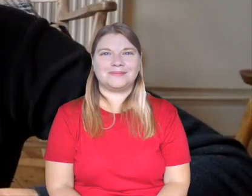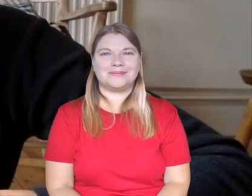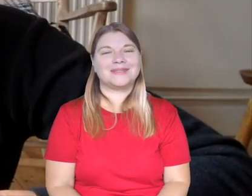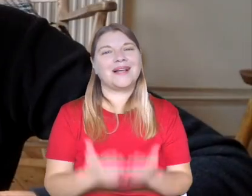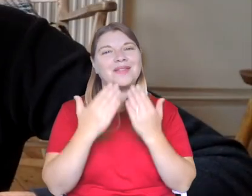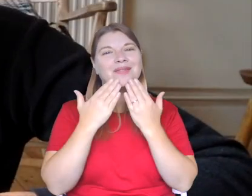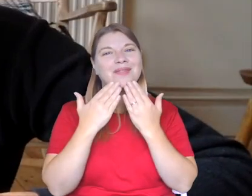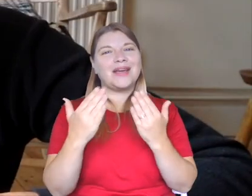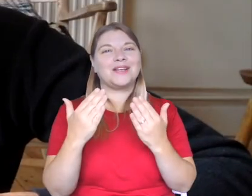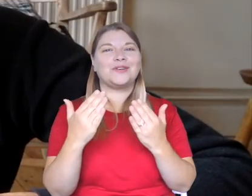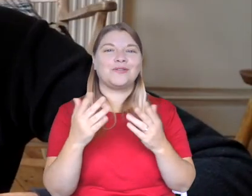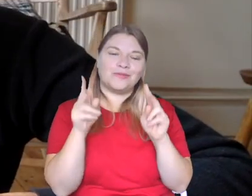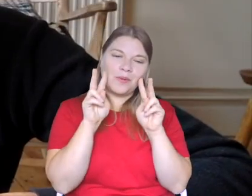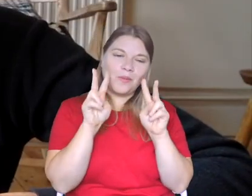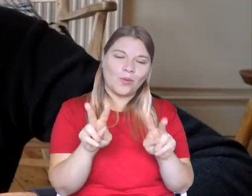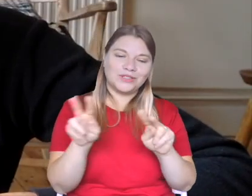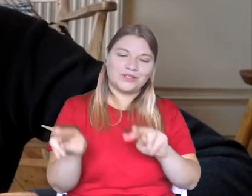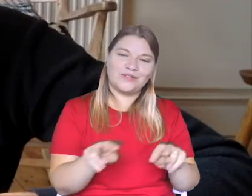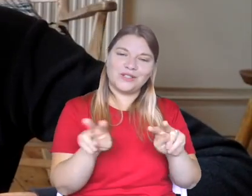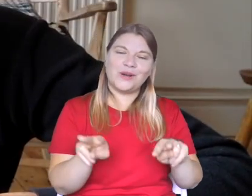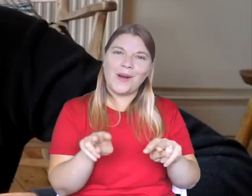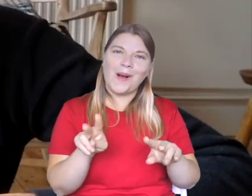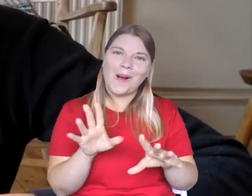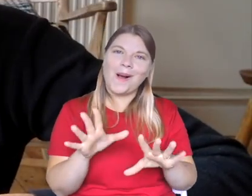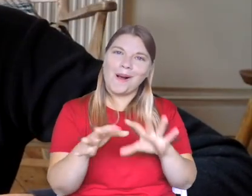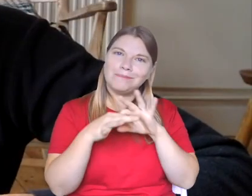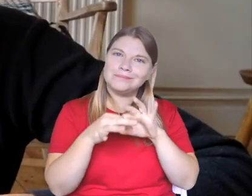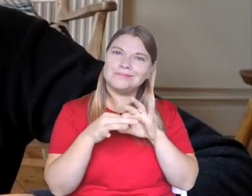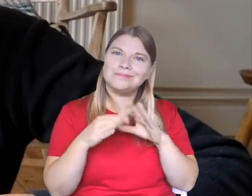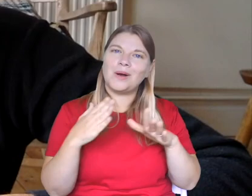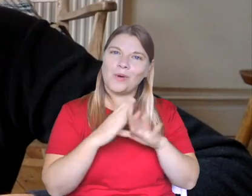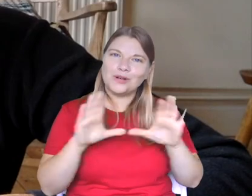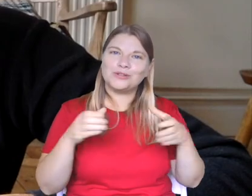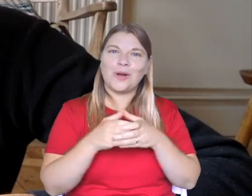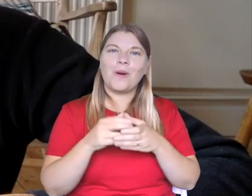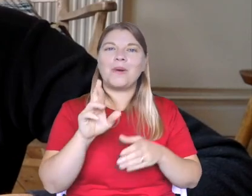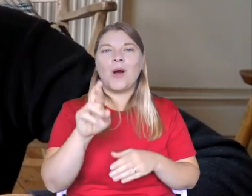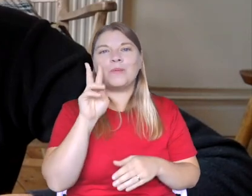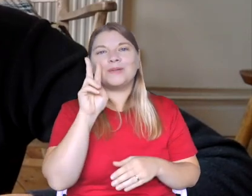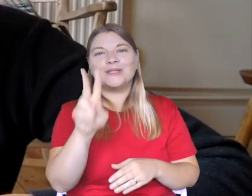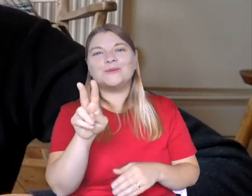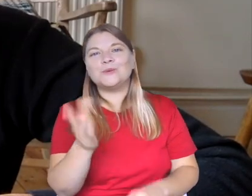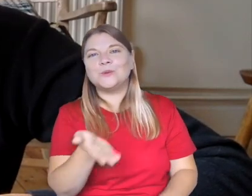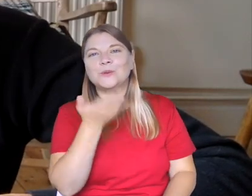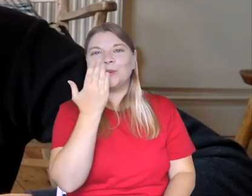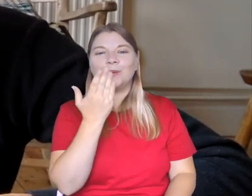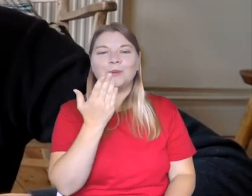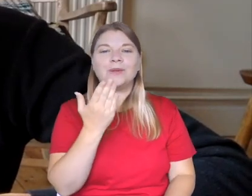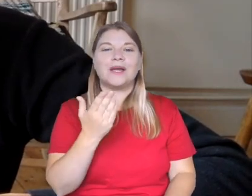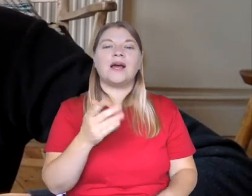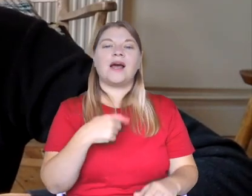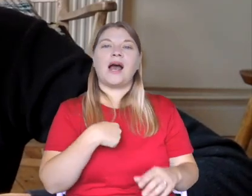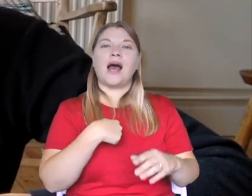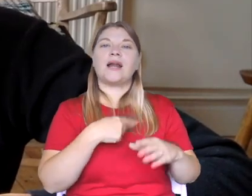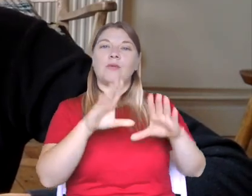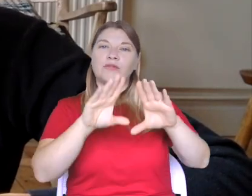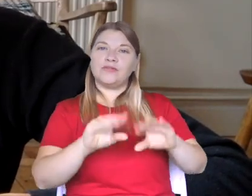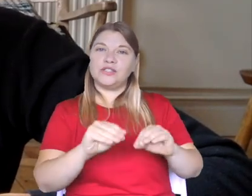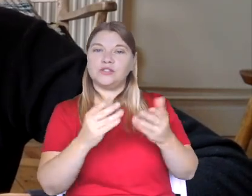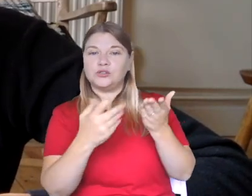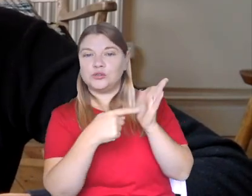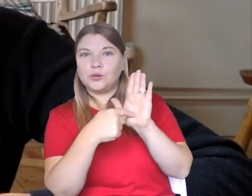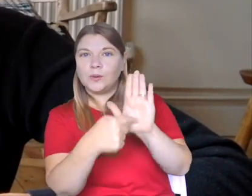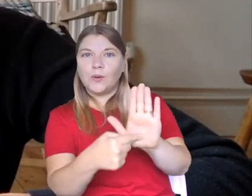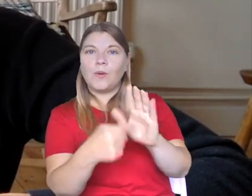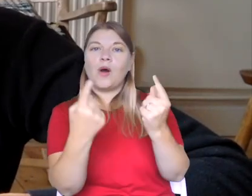So thank you for taking part in this session. And I hope to see you again soon. Just going to finish with my object of reference, which is